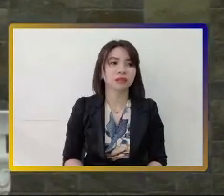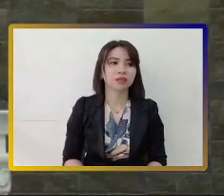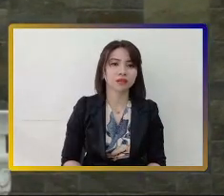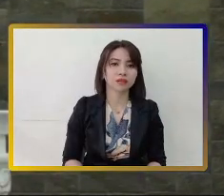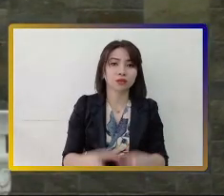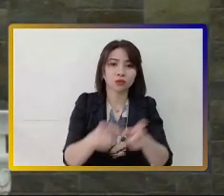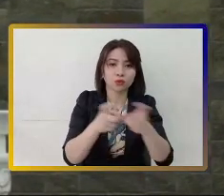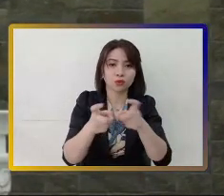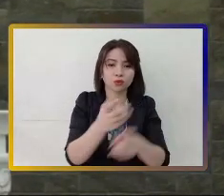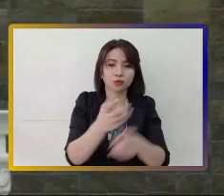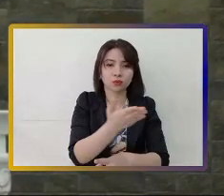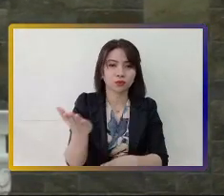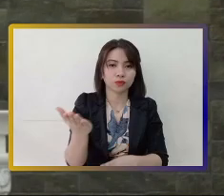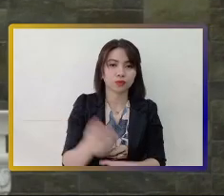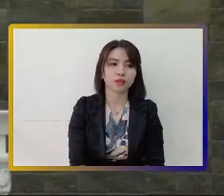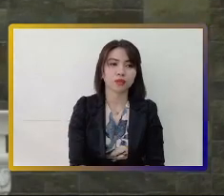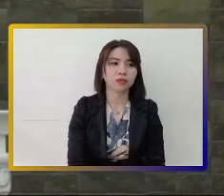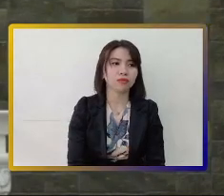You cannot have